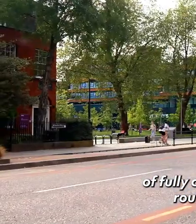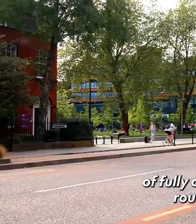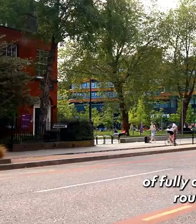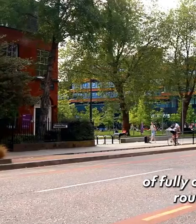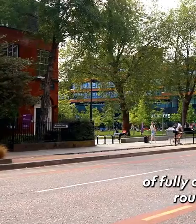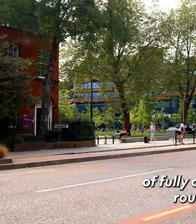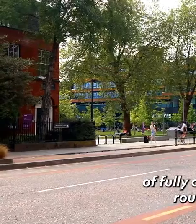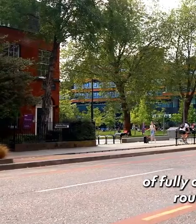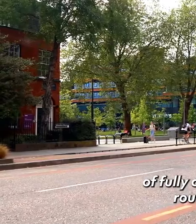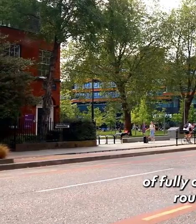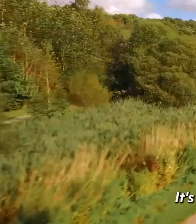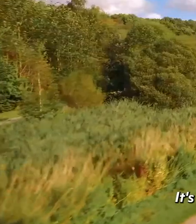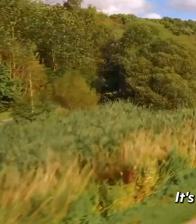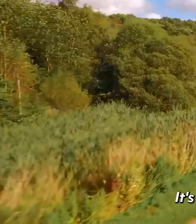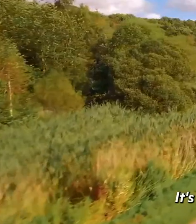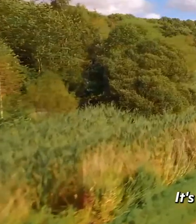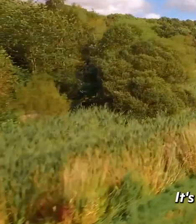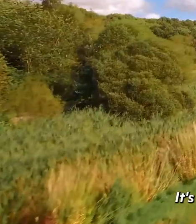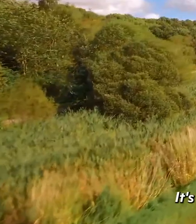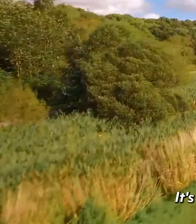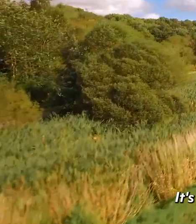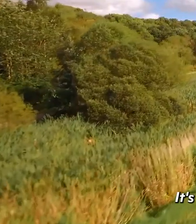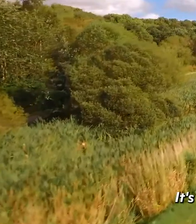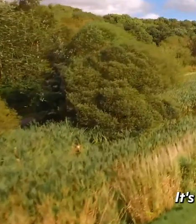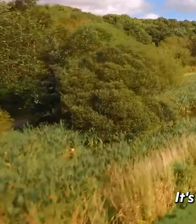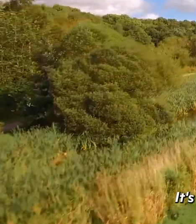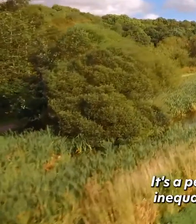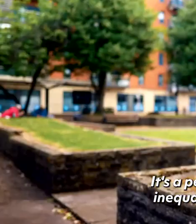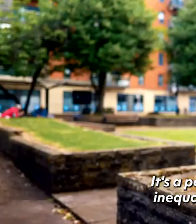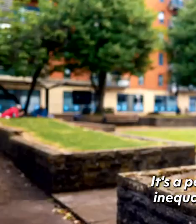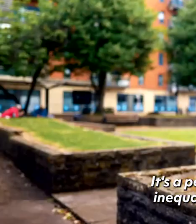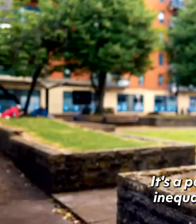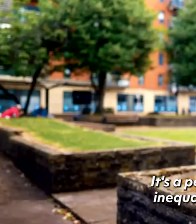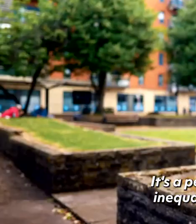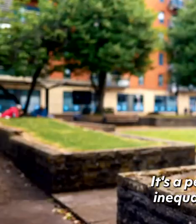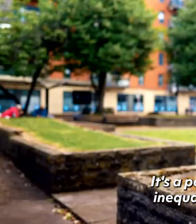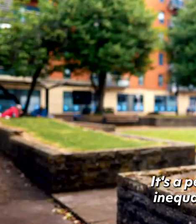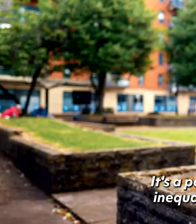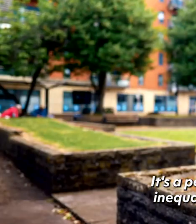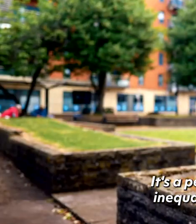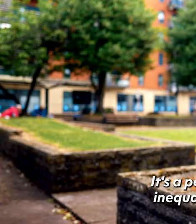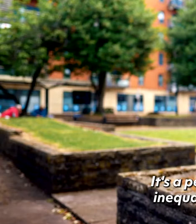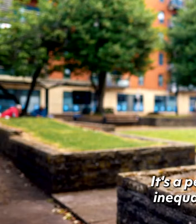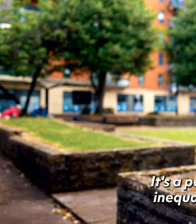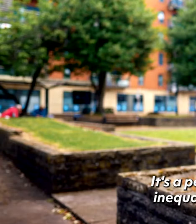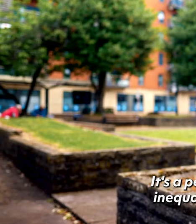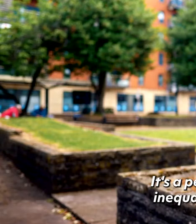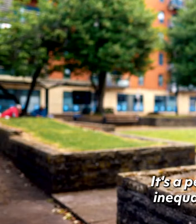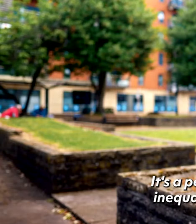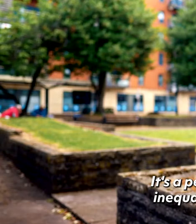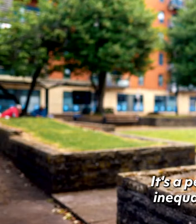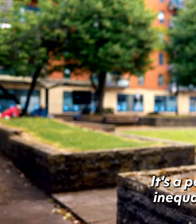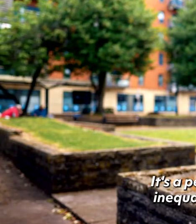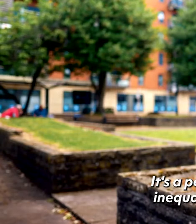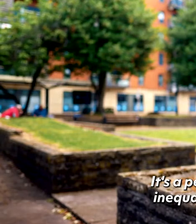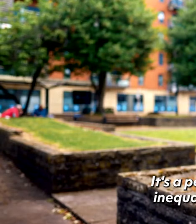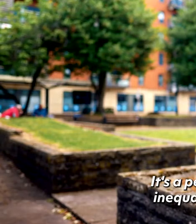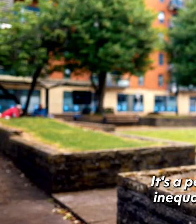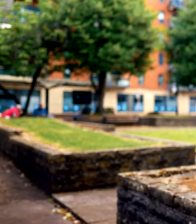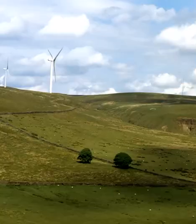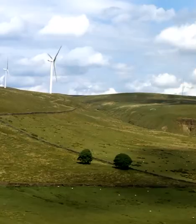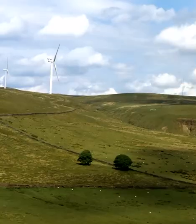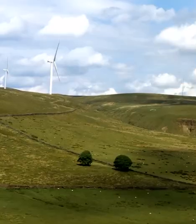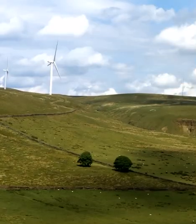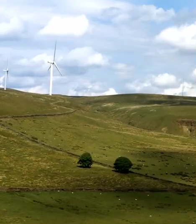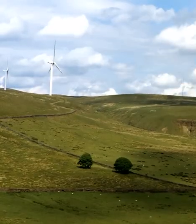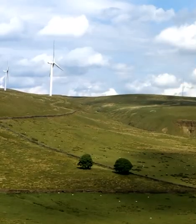walking routes across the city region. It's going to cost £1.5 billion. It's a perfect option to tackle health, inequality and of course